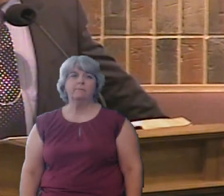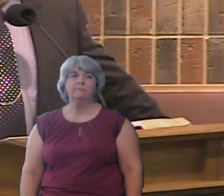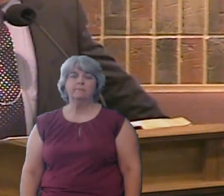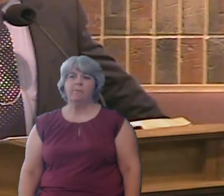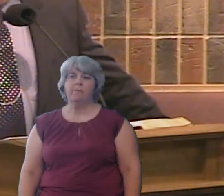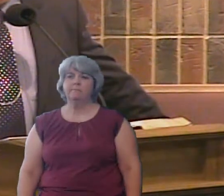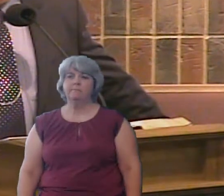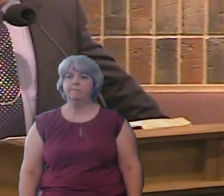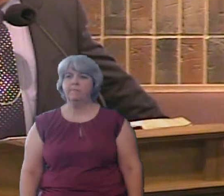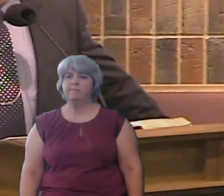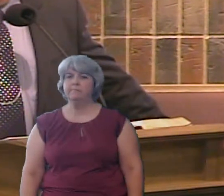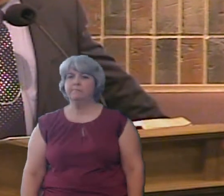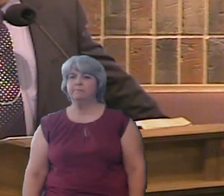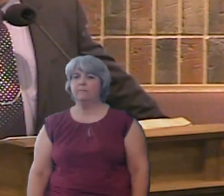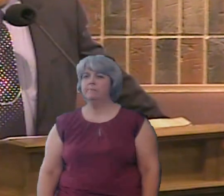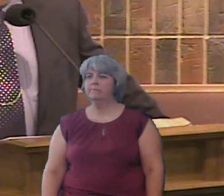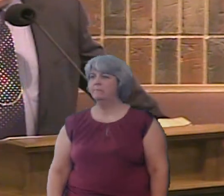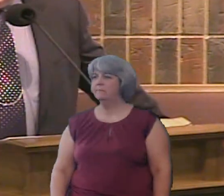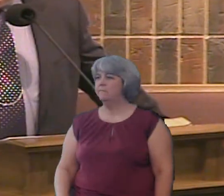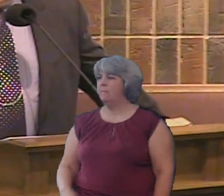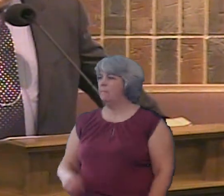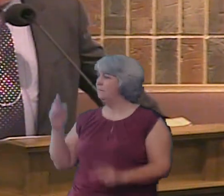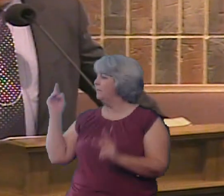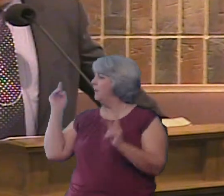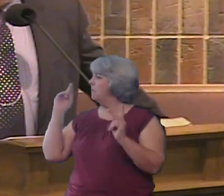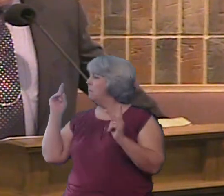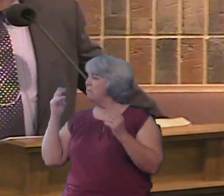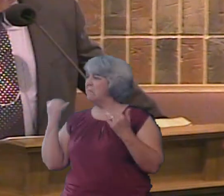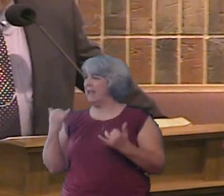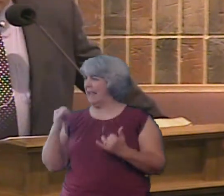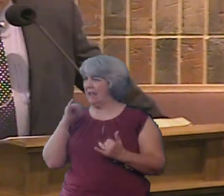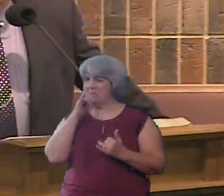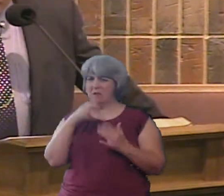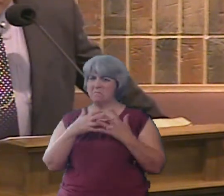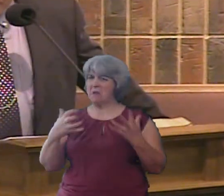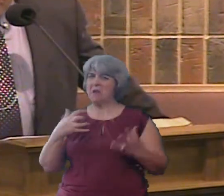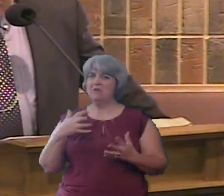Thankfulness is a trait that is not admired today, perhaps.